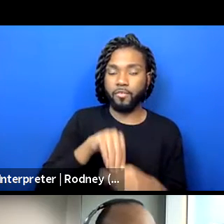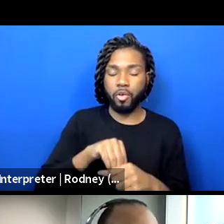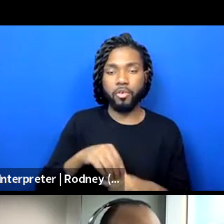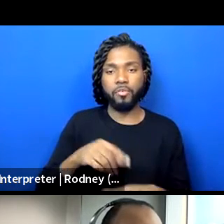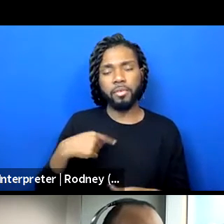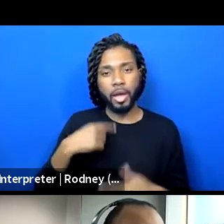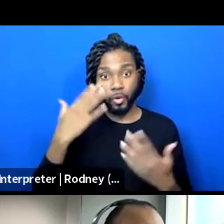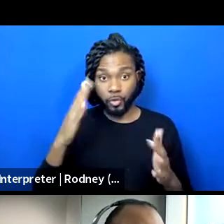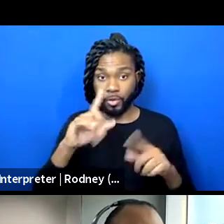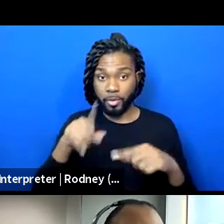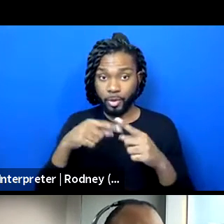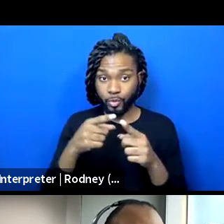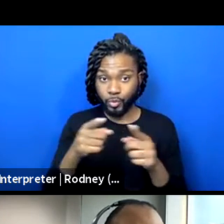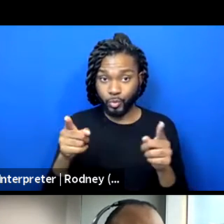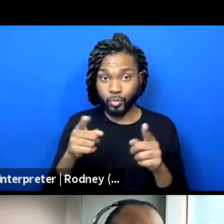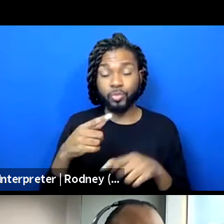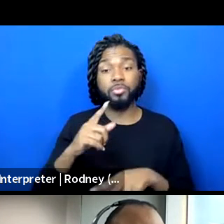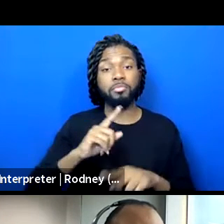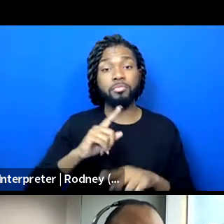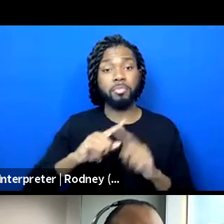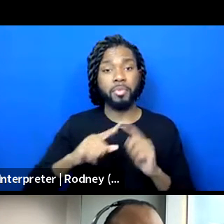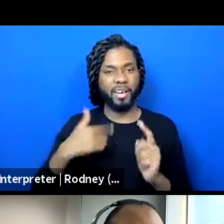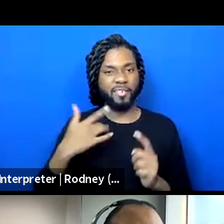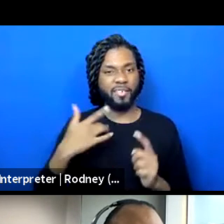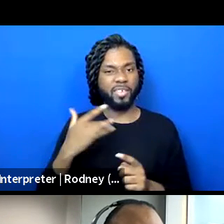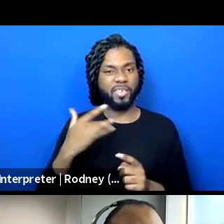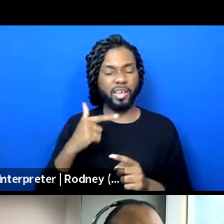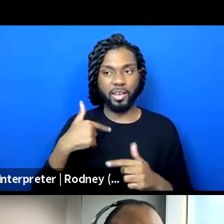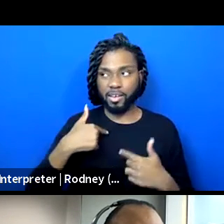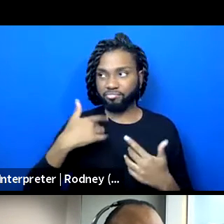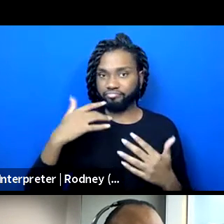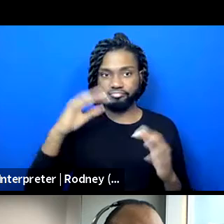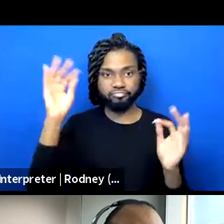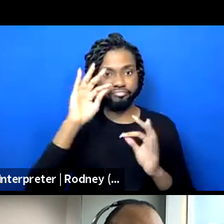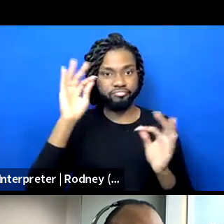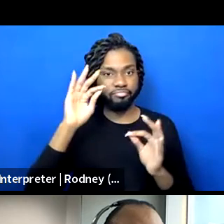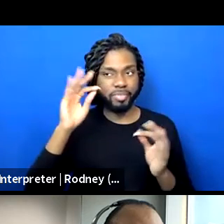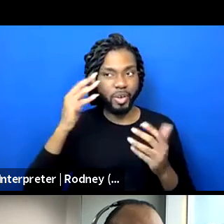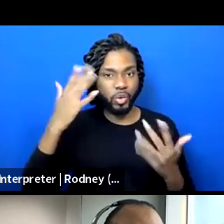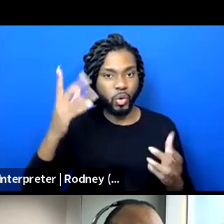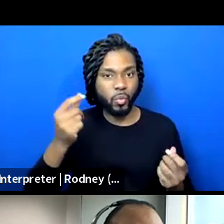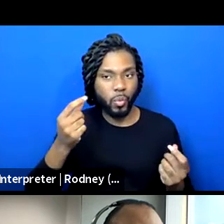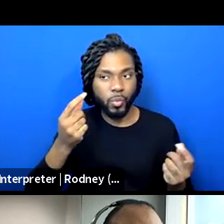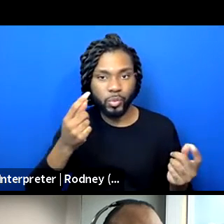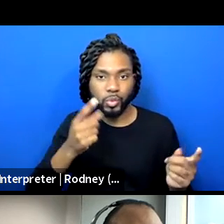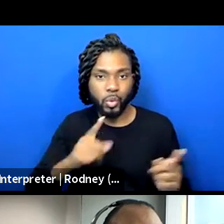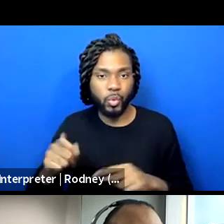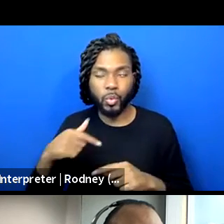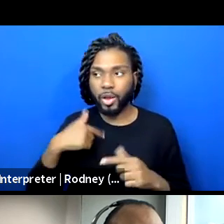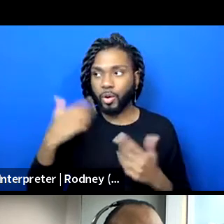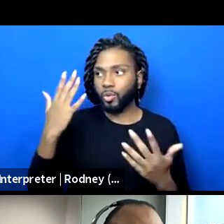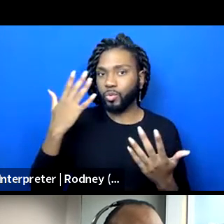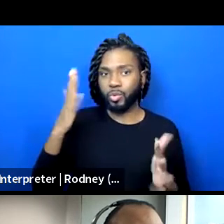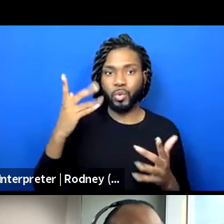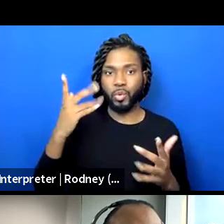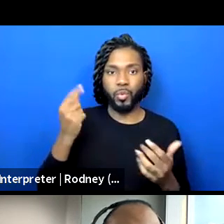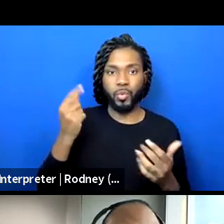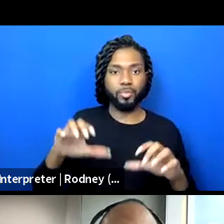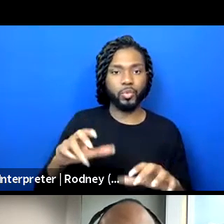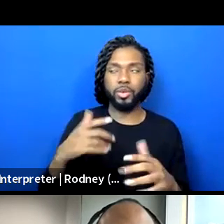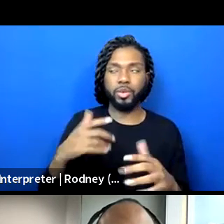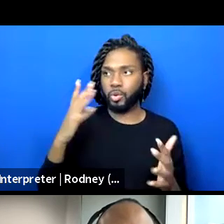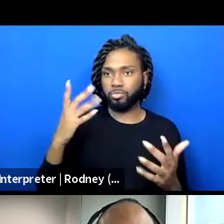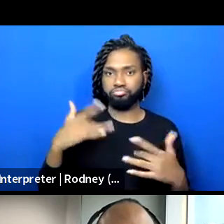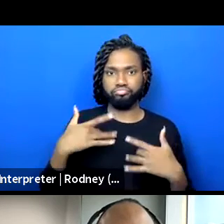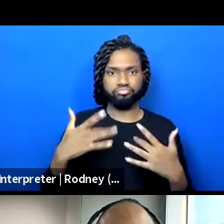I don't know about you, but I feel like I have no idea what I'm talking about, what was happening, what I'm doing, what's going on, what is all this about. So